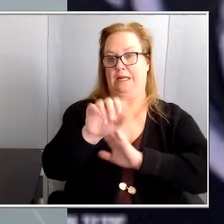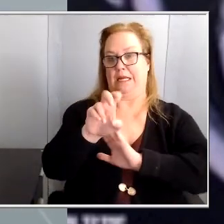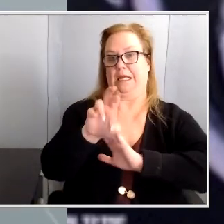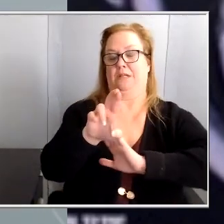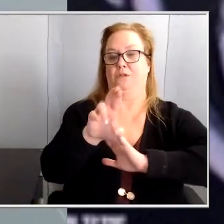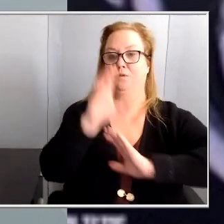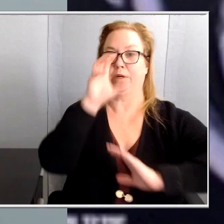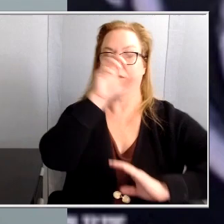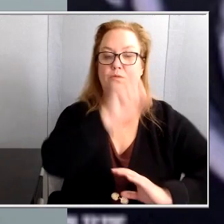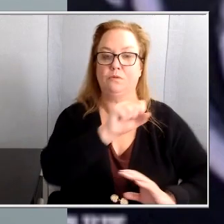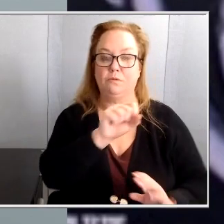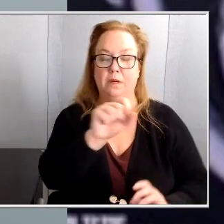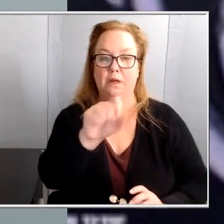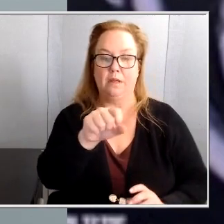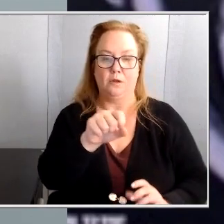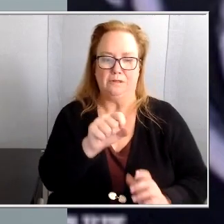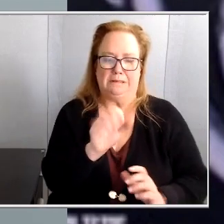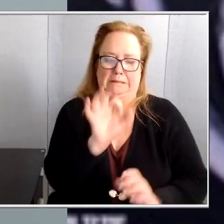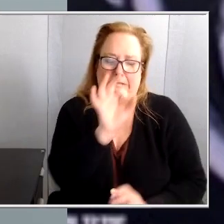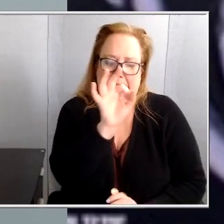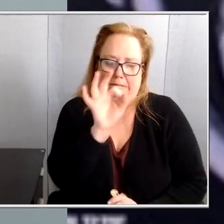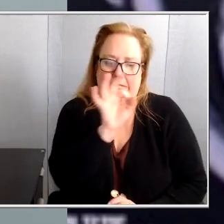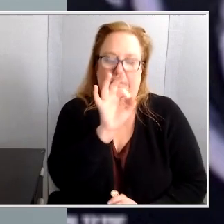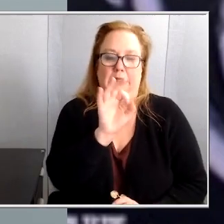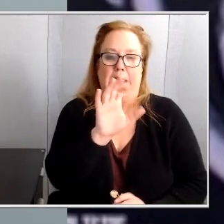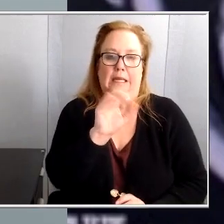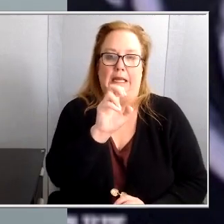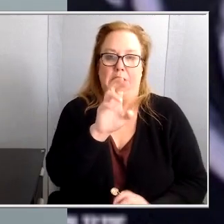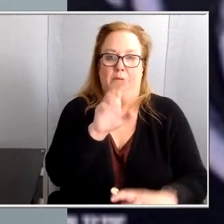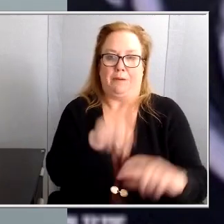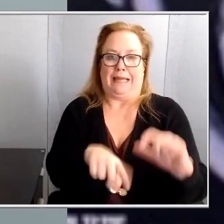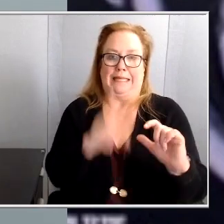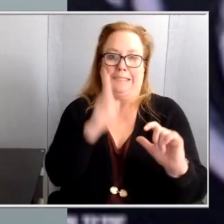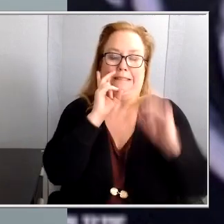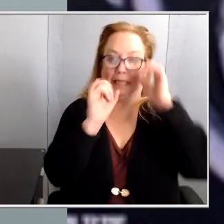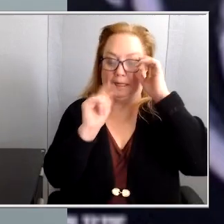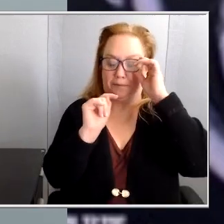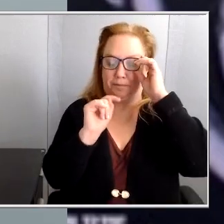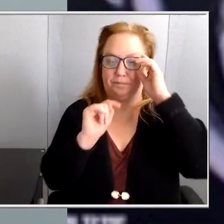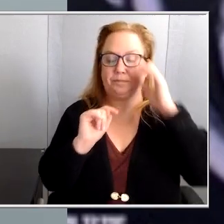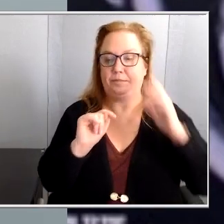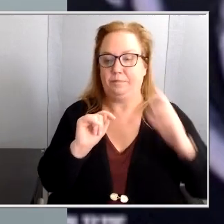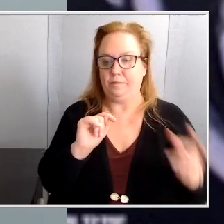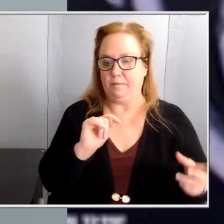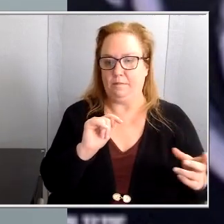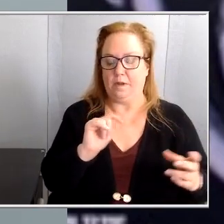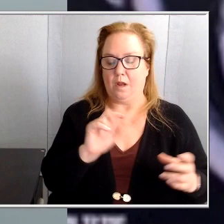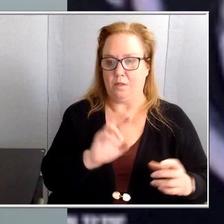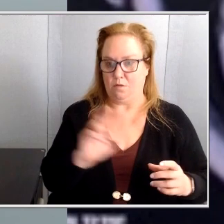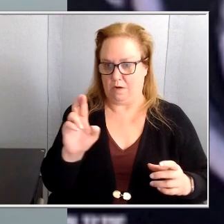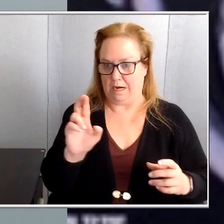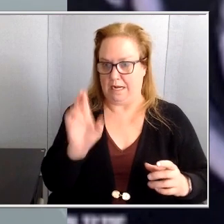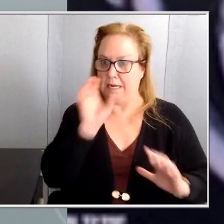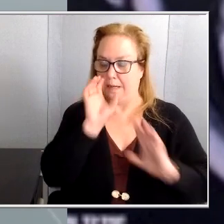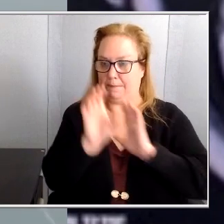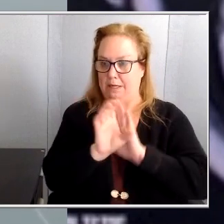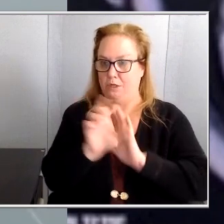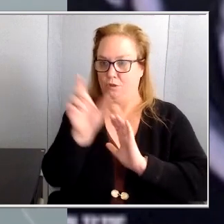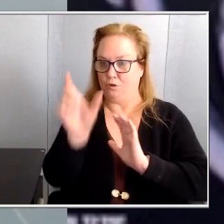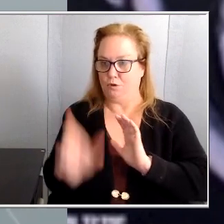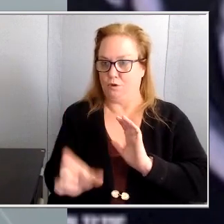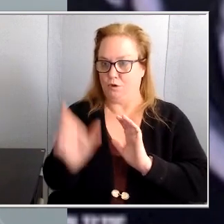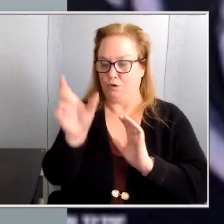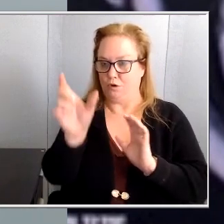that there must be something microscopic active somewhere, but we can't really see it. And then on the right-hand image is